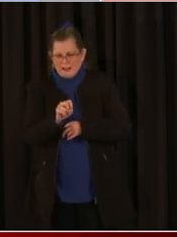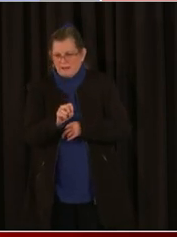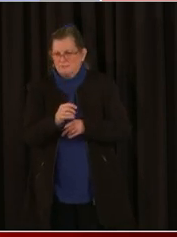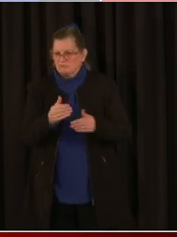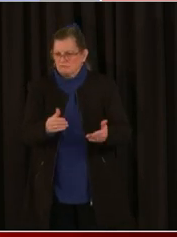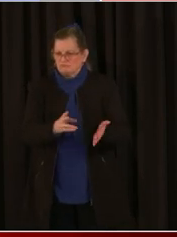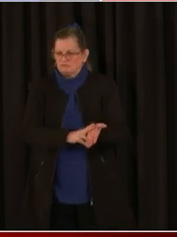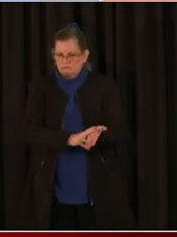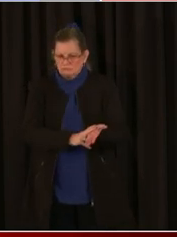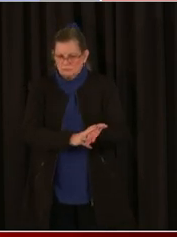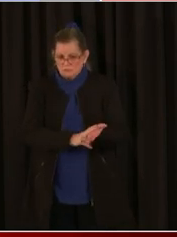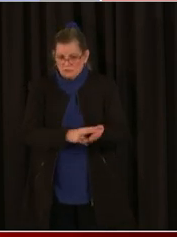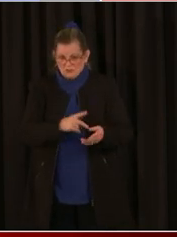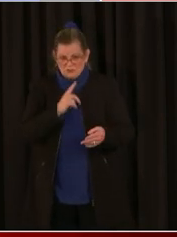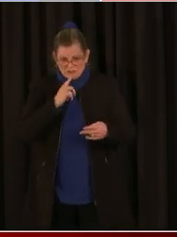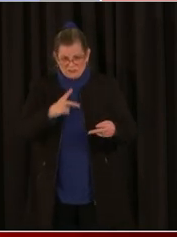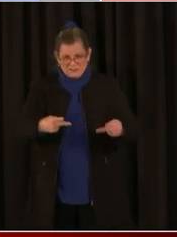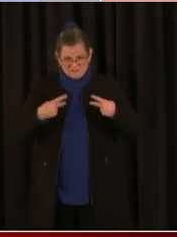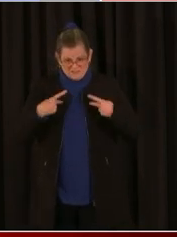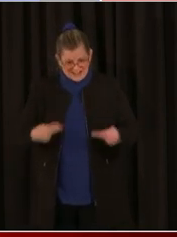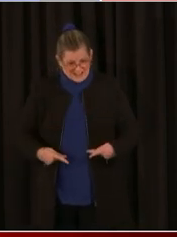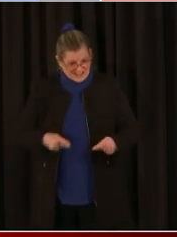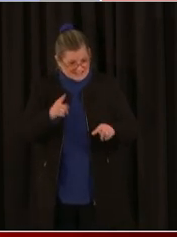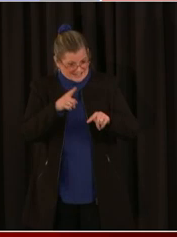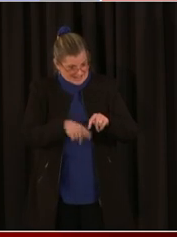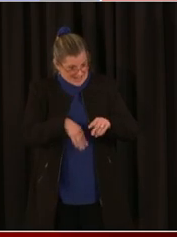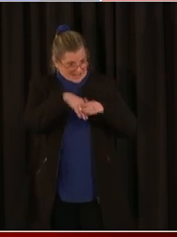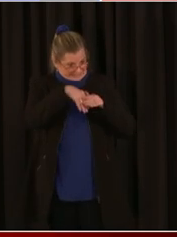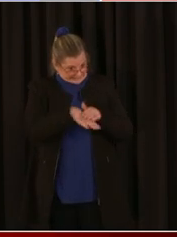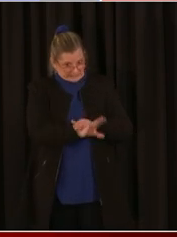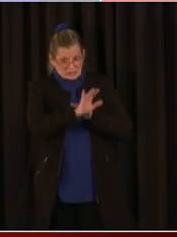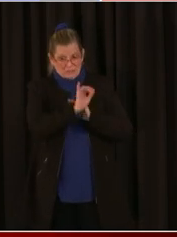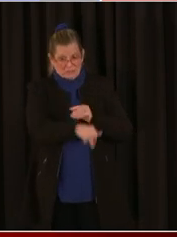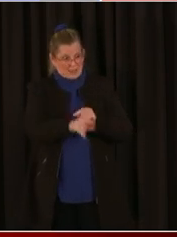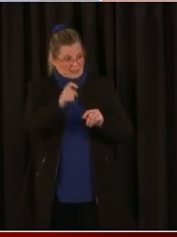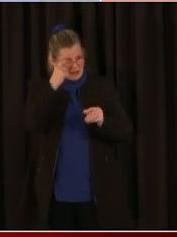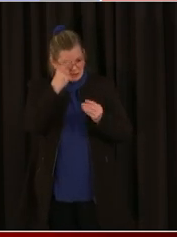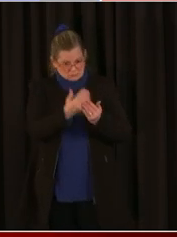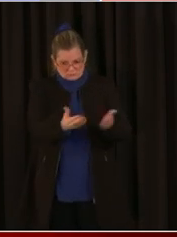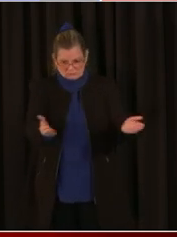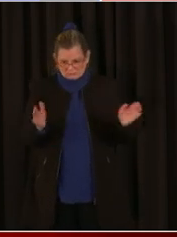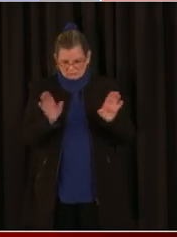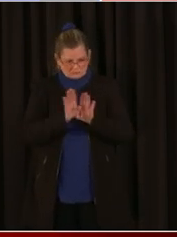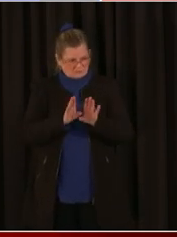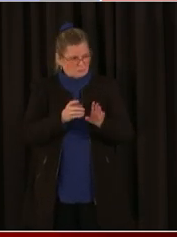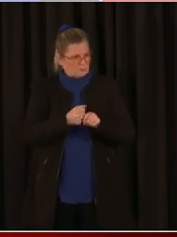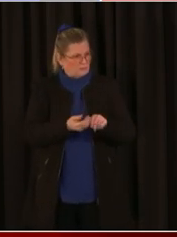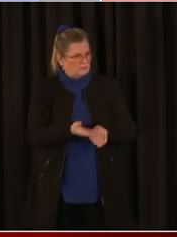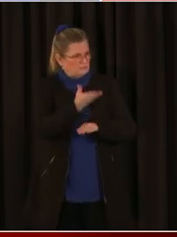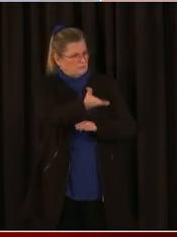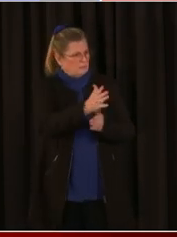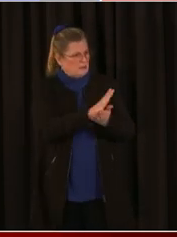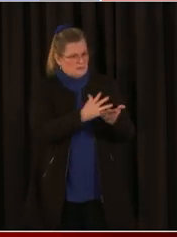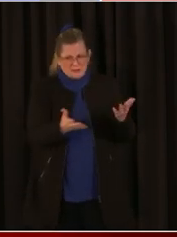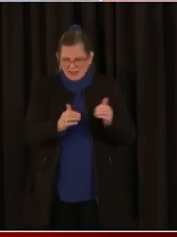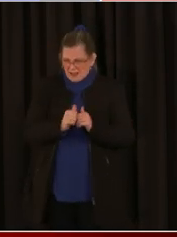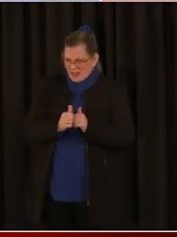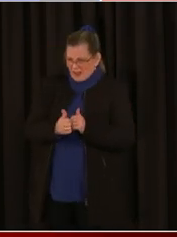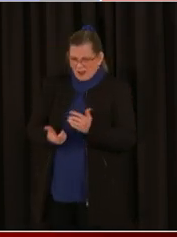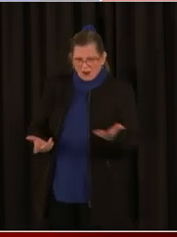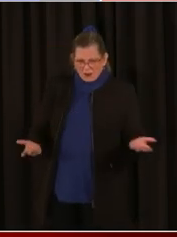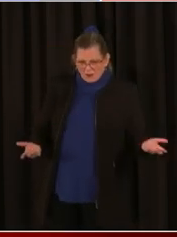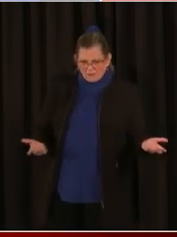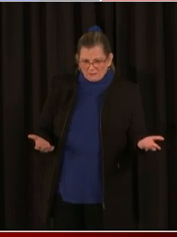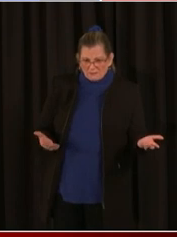Are you saying you physically cannot get through the paper has to be physically handed to some particular office at the Capitol and you can't get